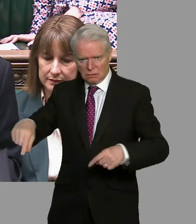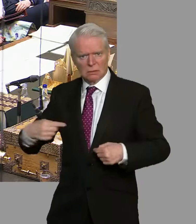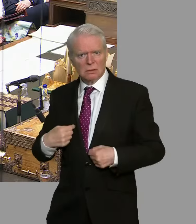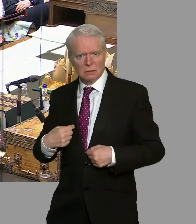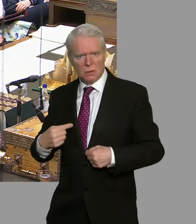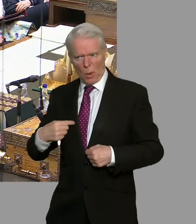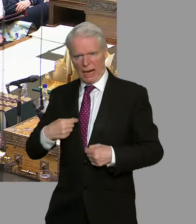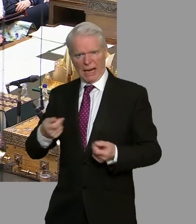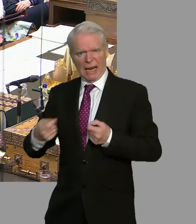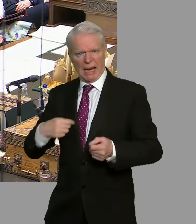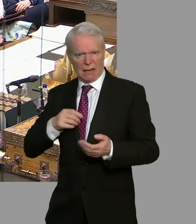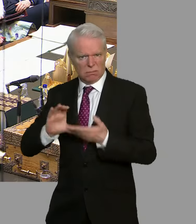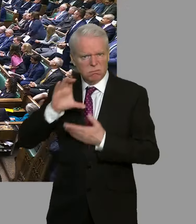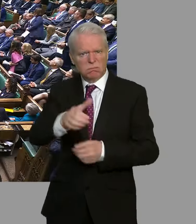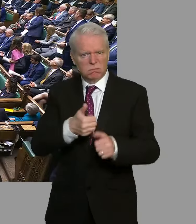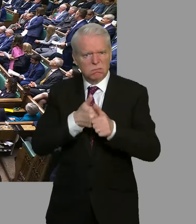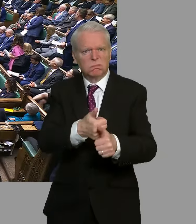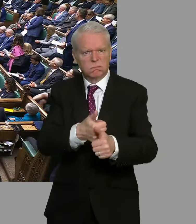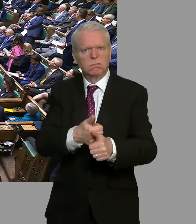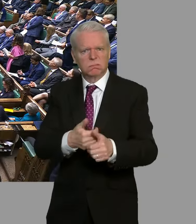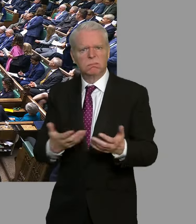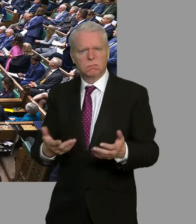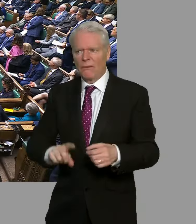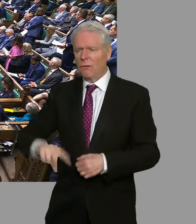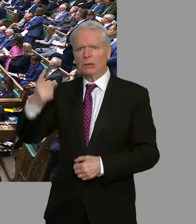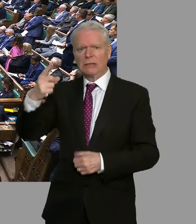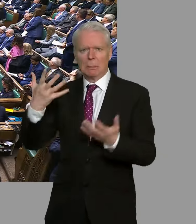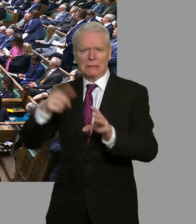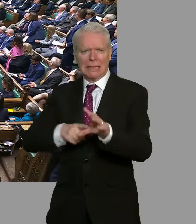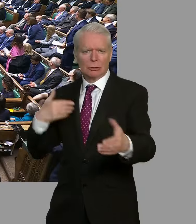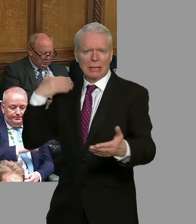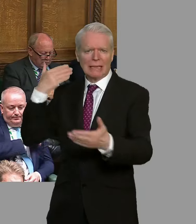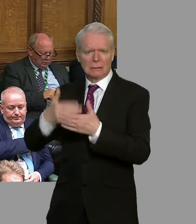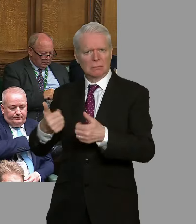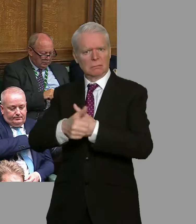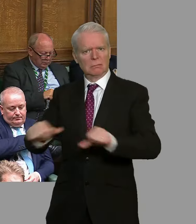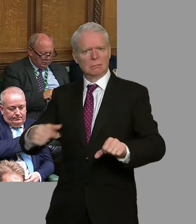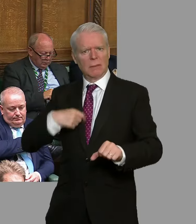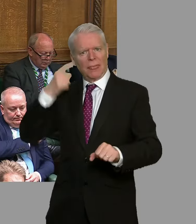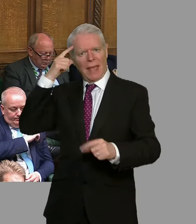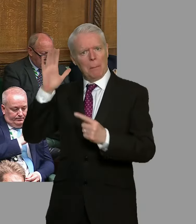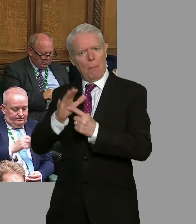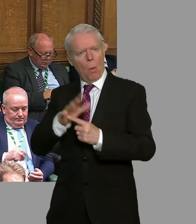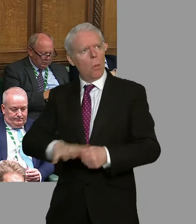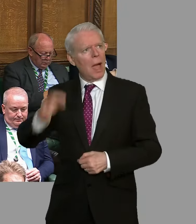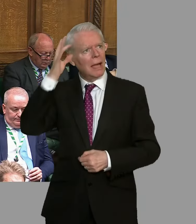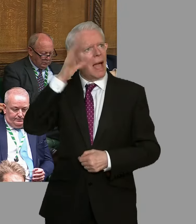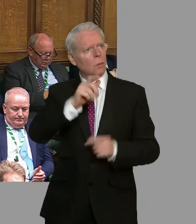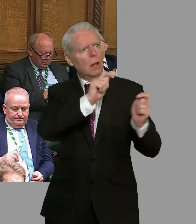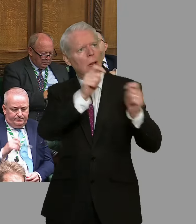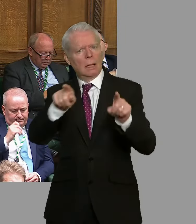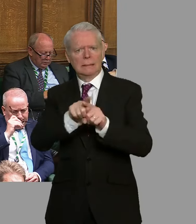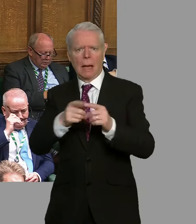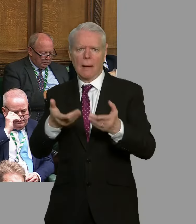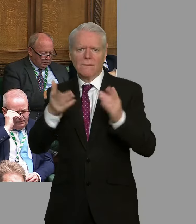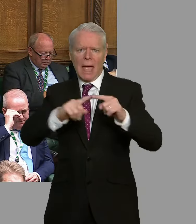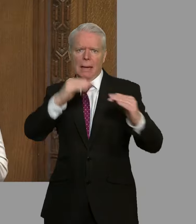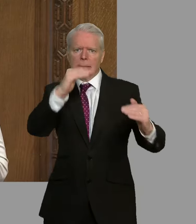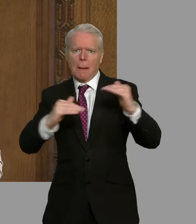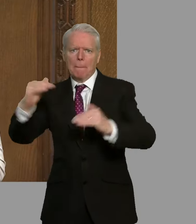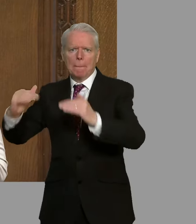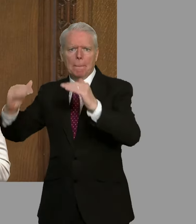local services. Wendy Moore. Mr Speaker, while the Prime Minister prefers to take to the international stage, back here at